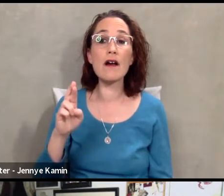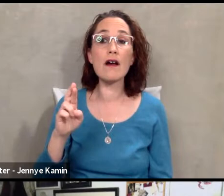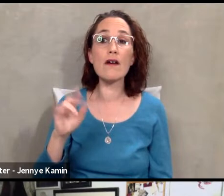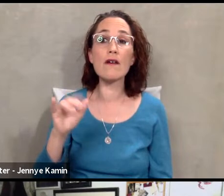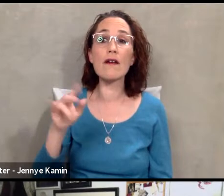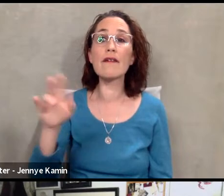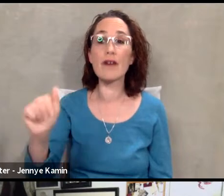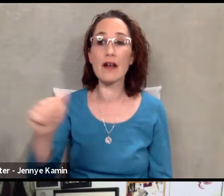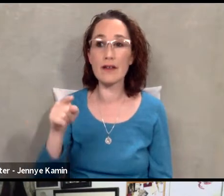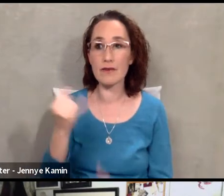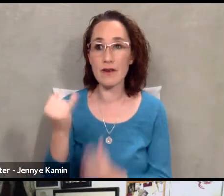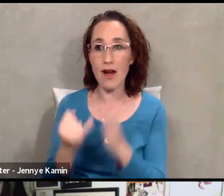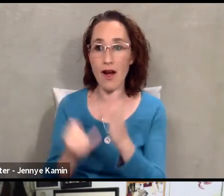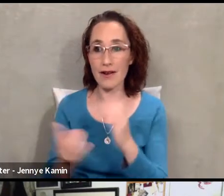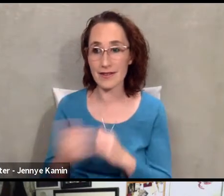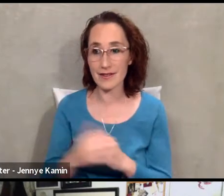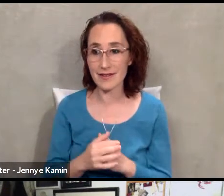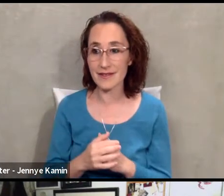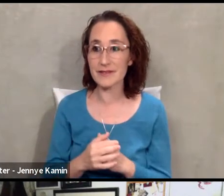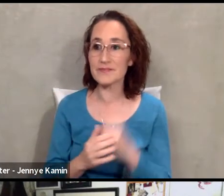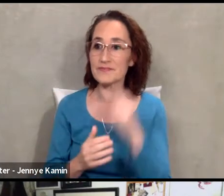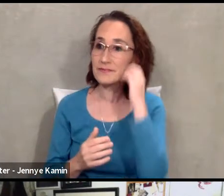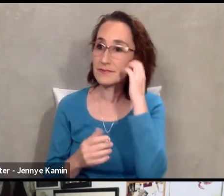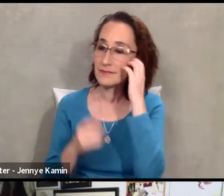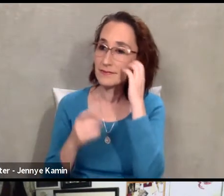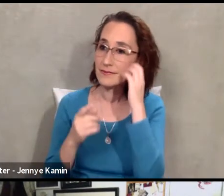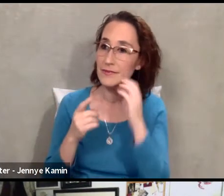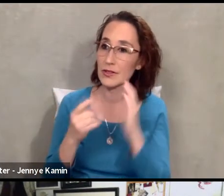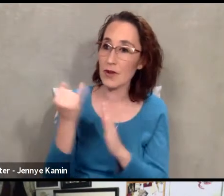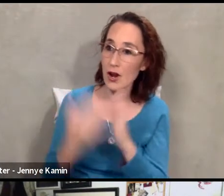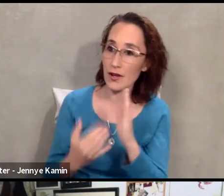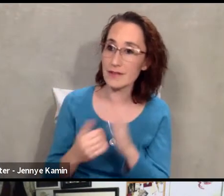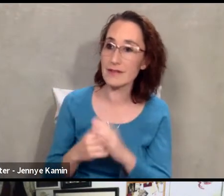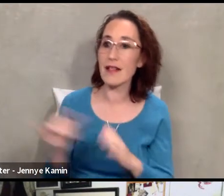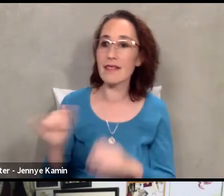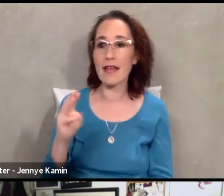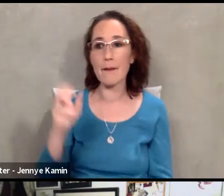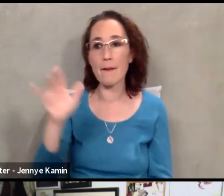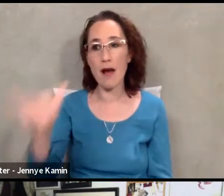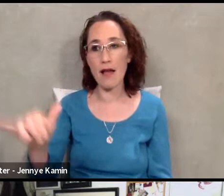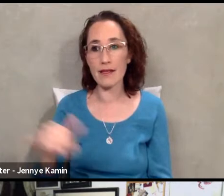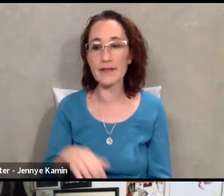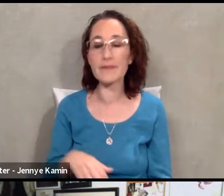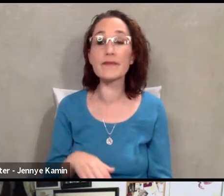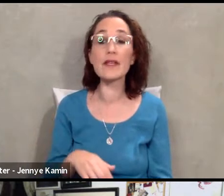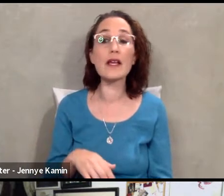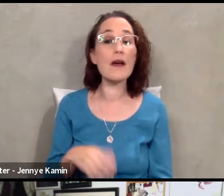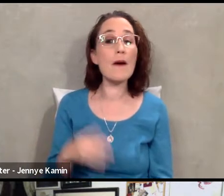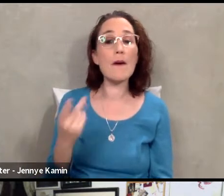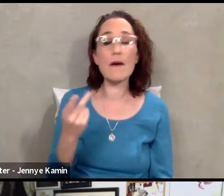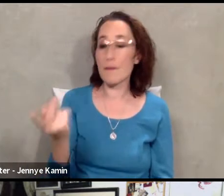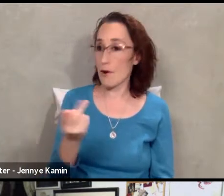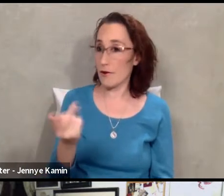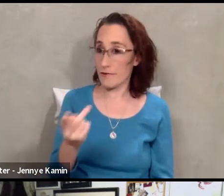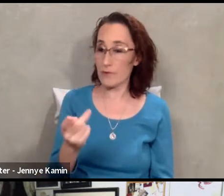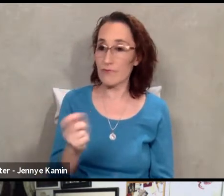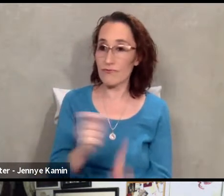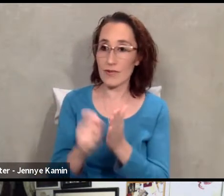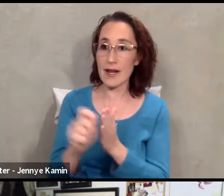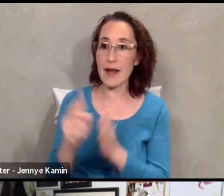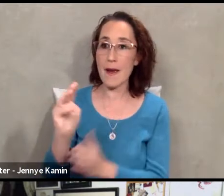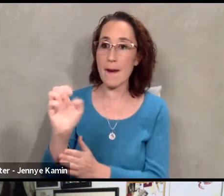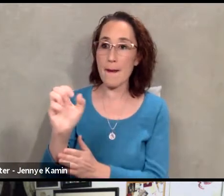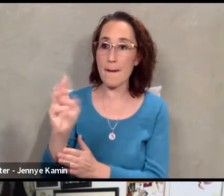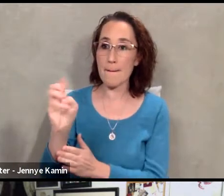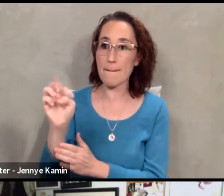artist, and like Molly, both of you have written incredible memoirs as well.